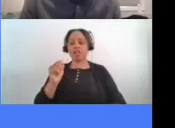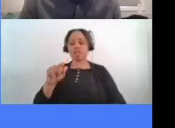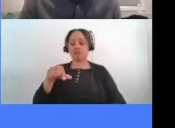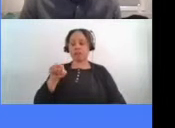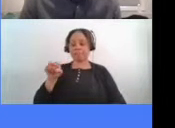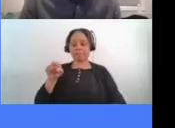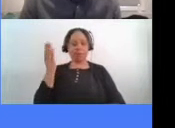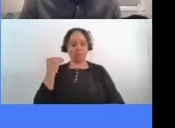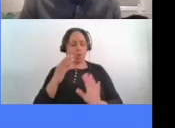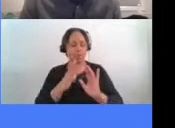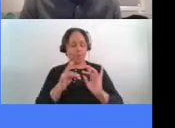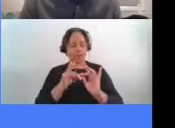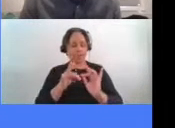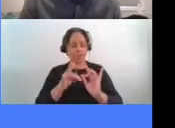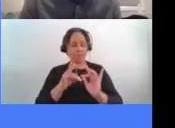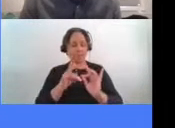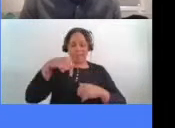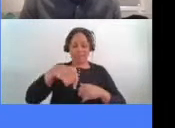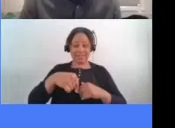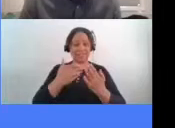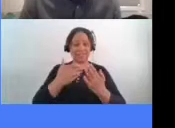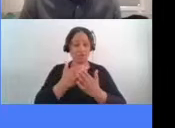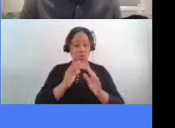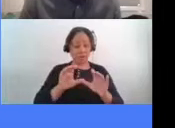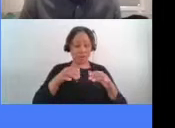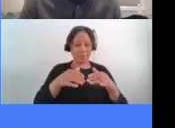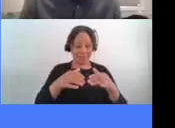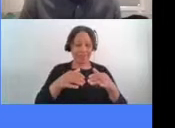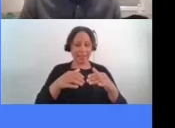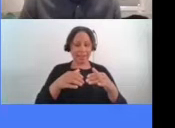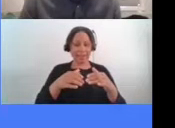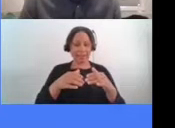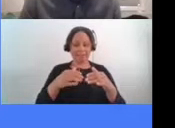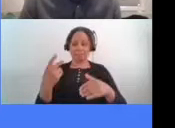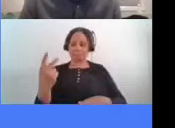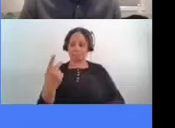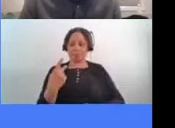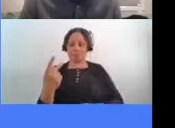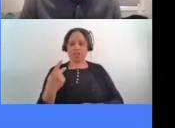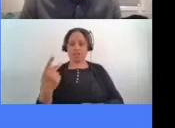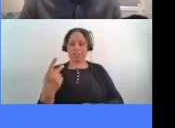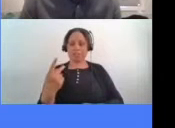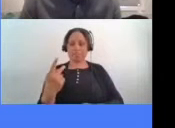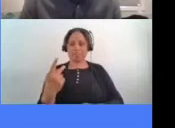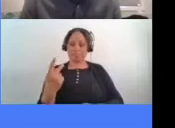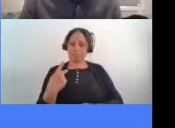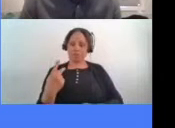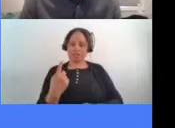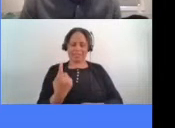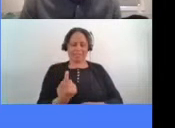new or revitalized committee that you can say, and Ishaq and I have kind of been the only ones at the moment